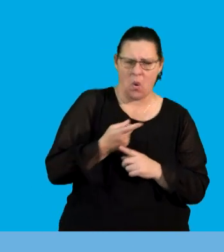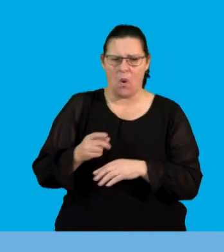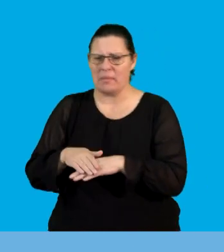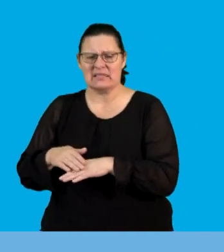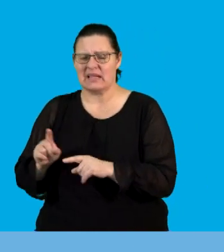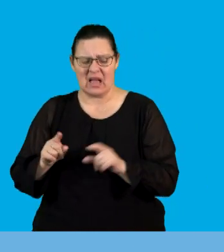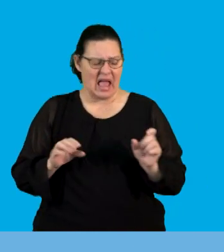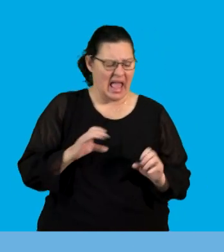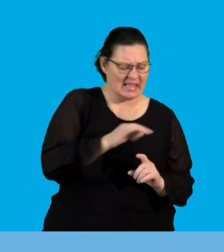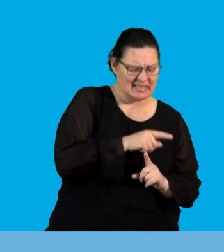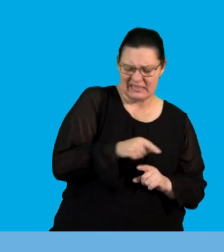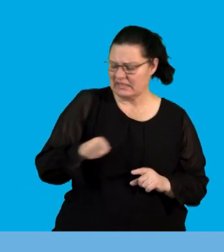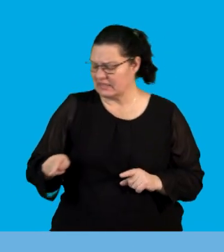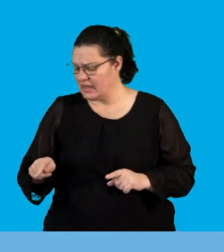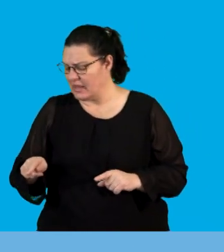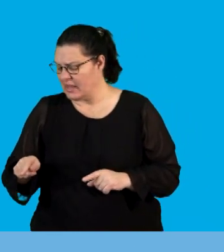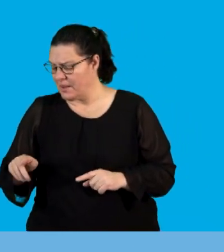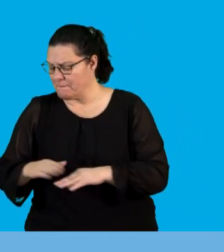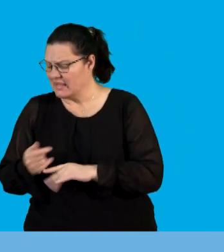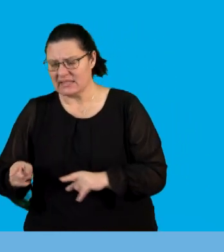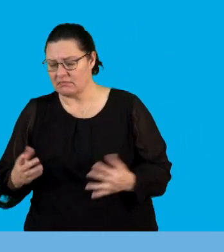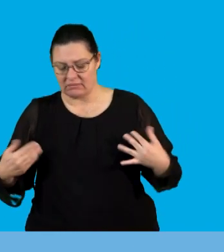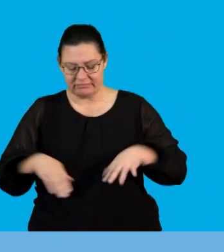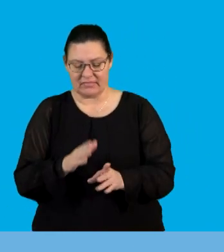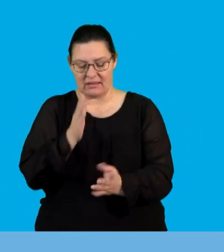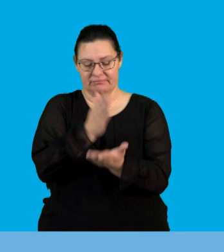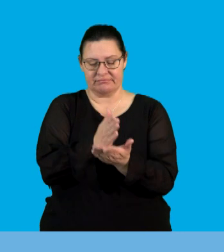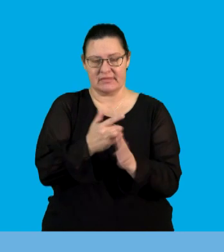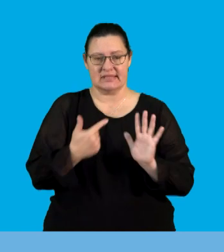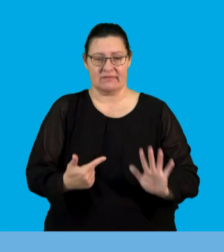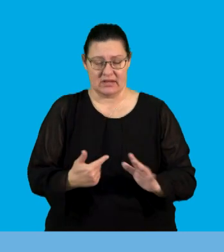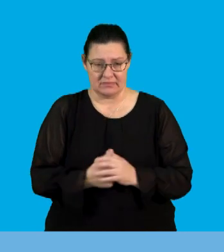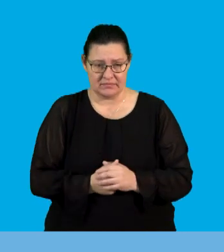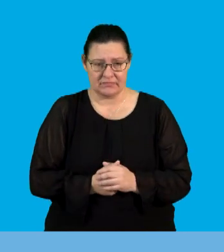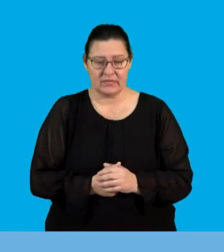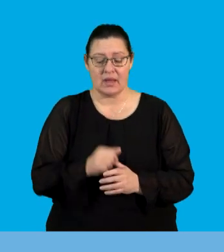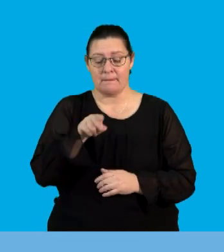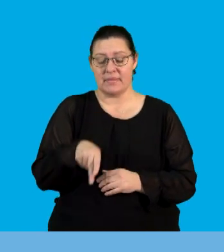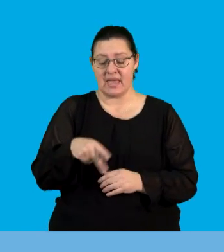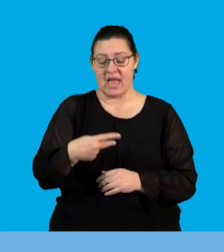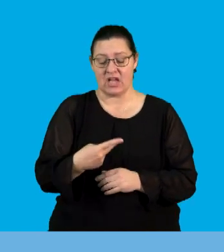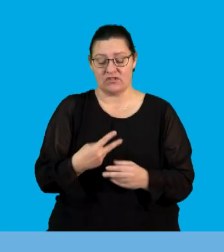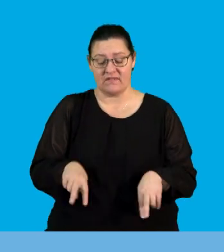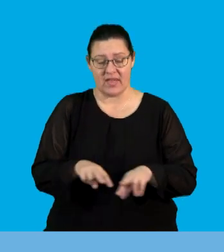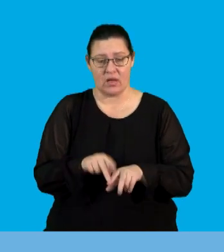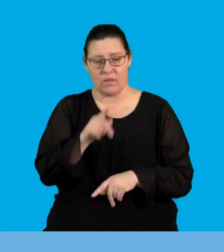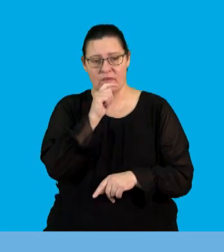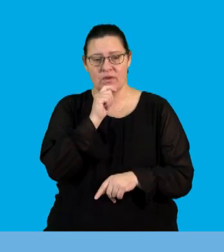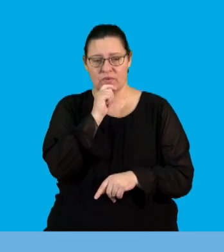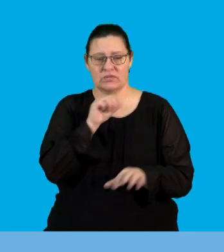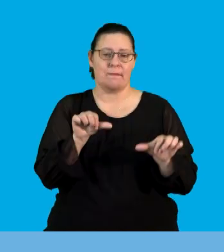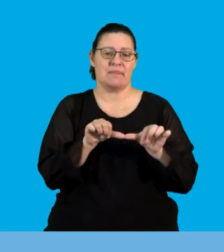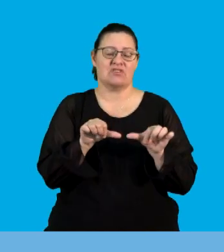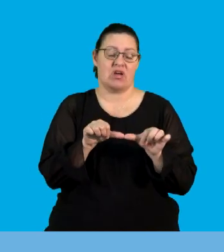or basic. It's somewhere in the middle with a pH of 7. And then lastly, that the pH value, it is